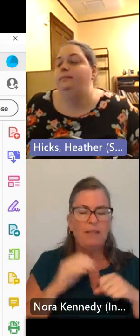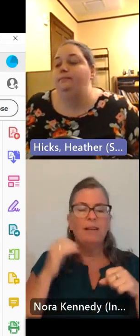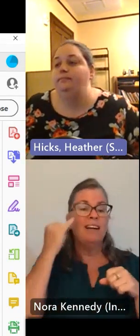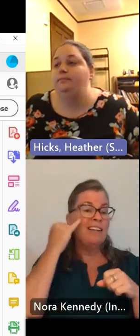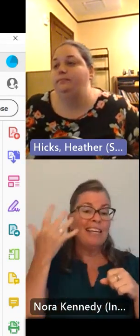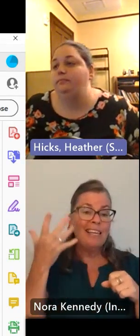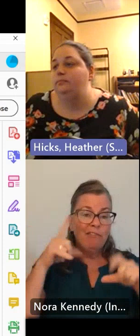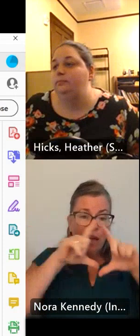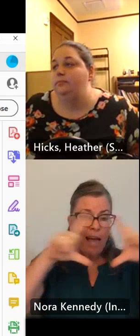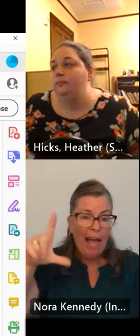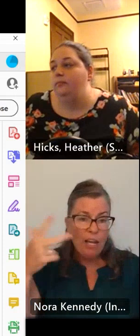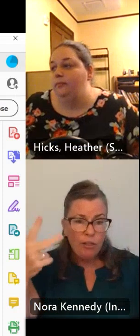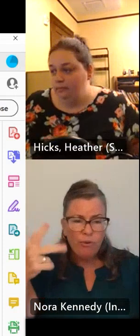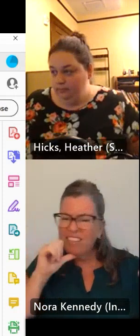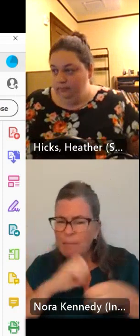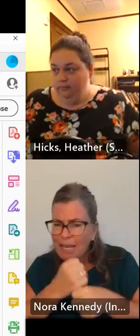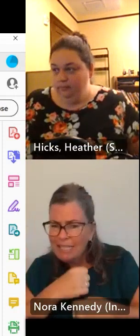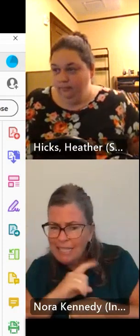change it.